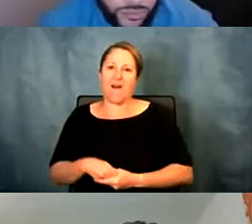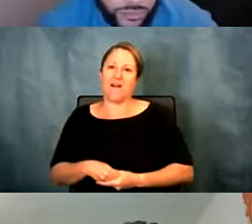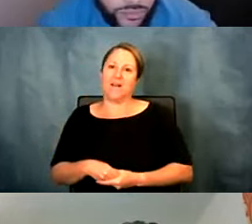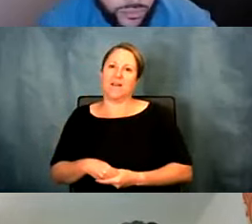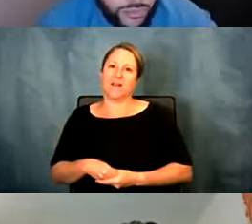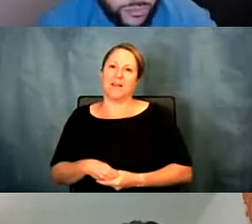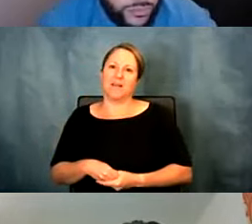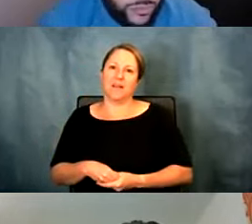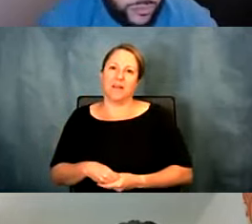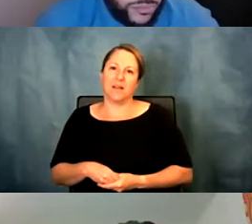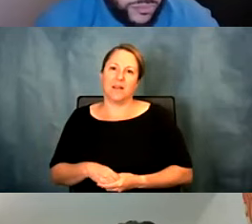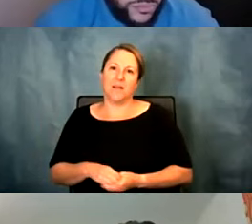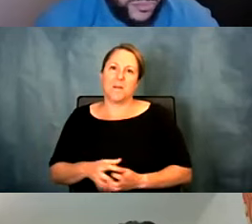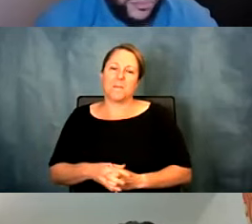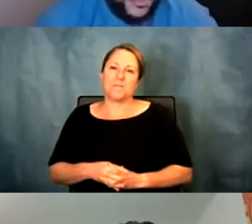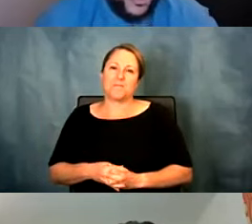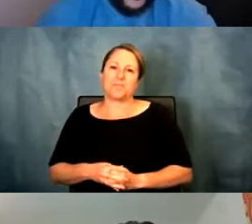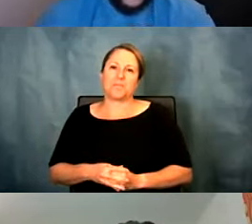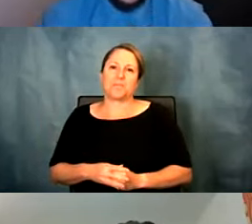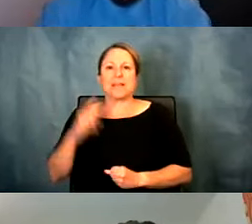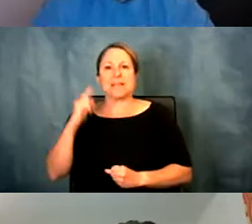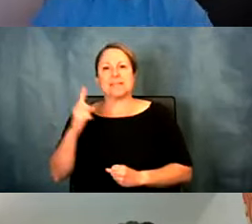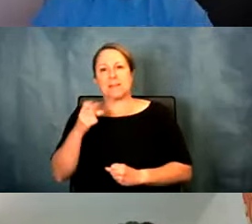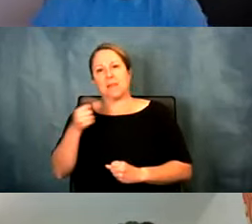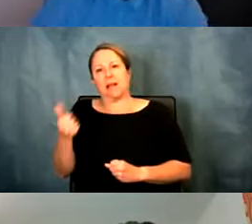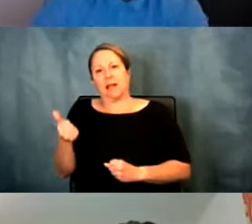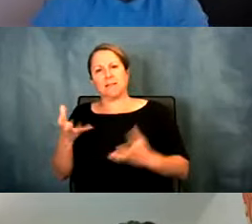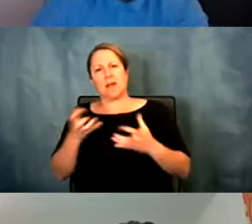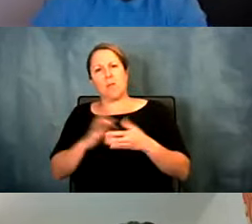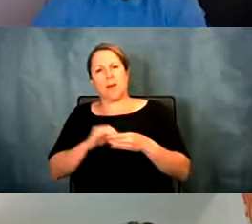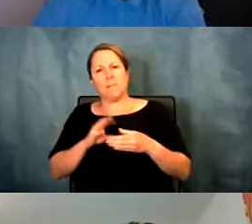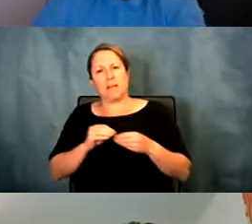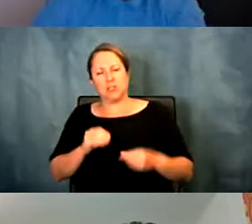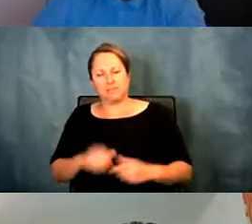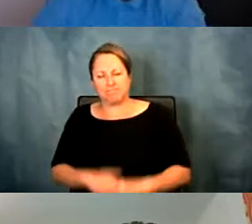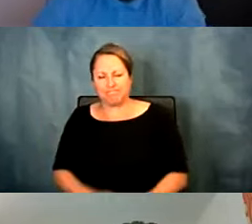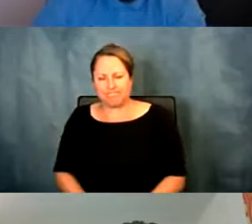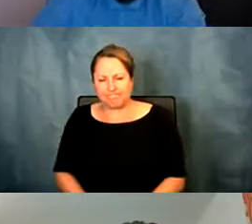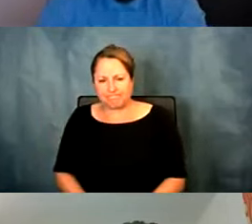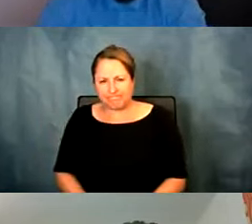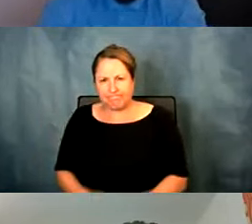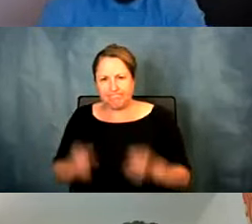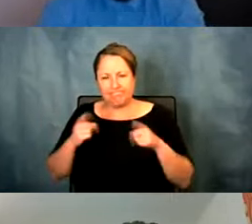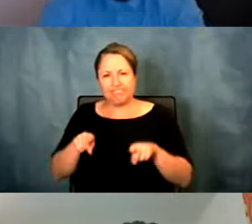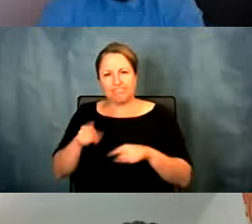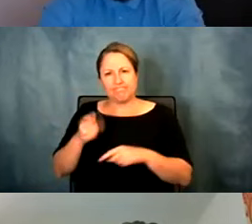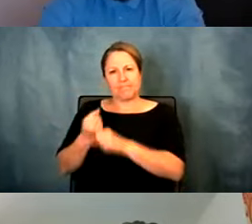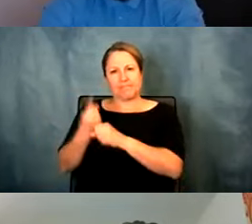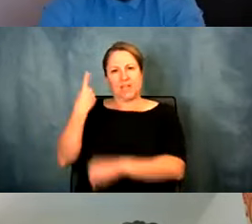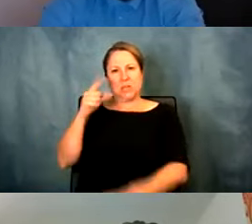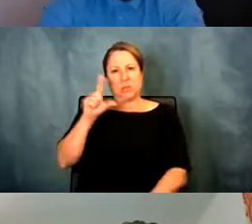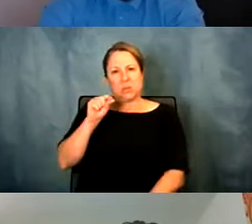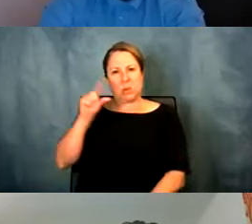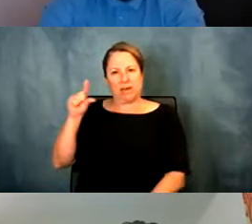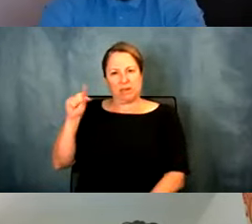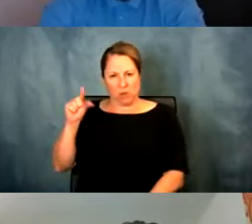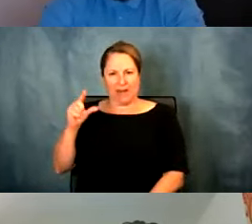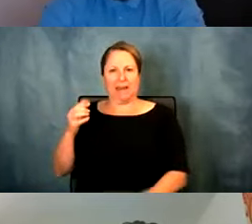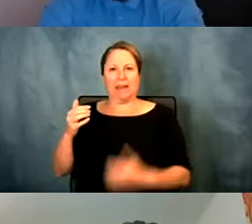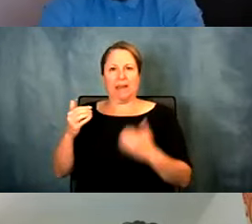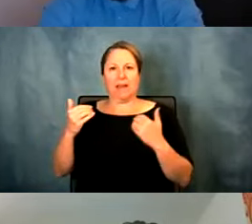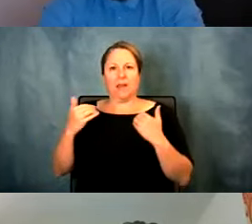this is something else that's a little bit on a personal note. In 2020, you had this kind of galvanizing cry